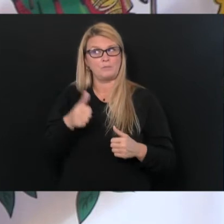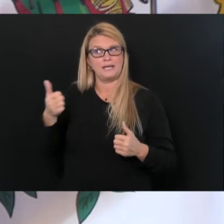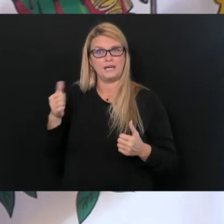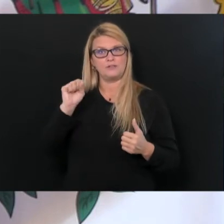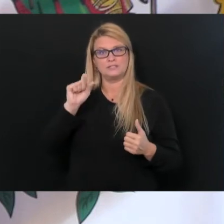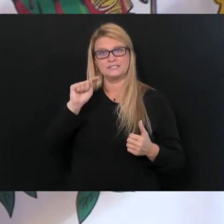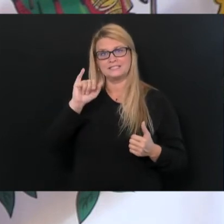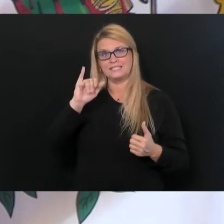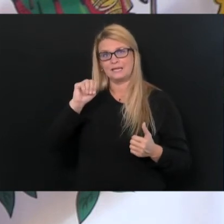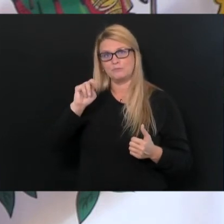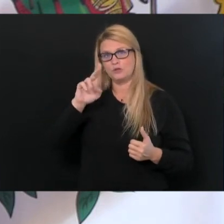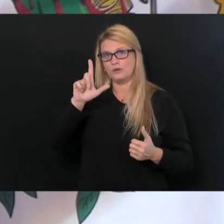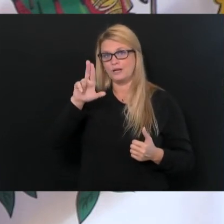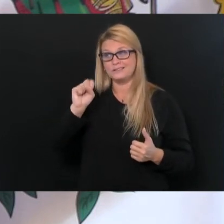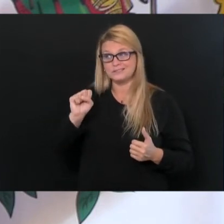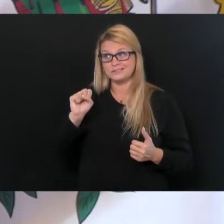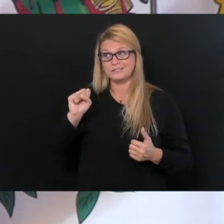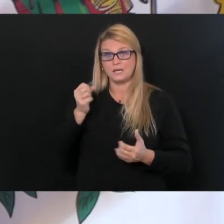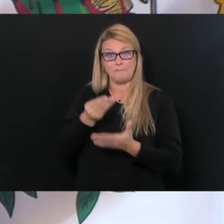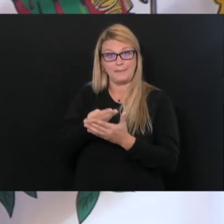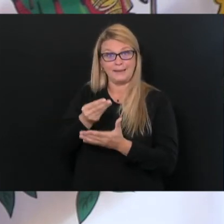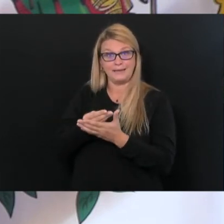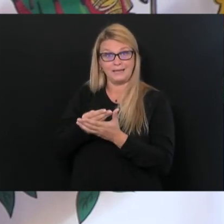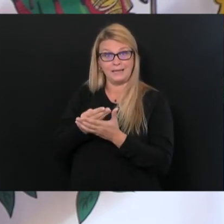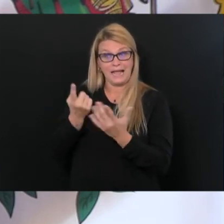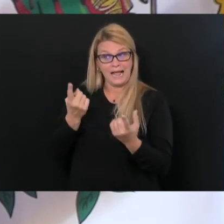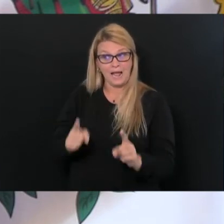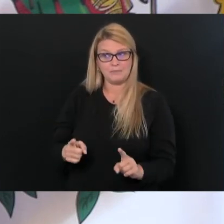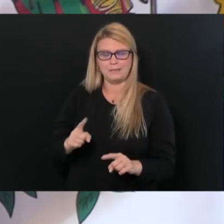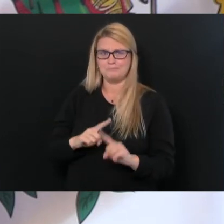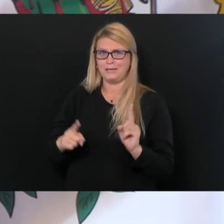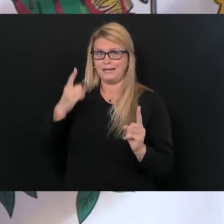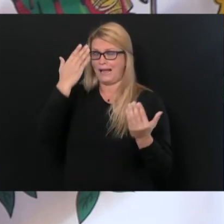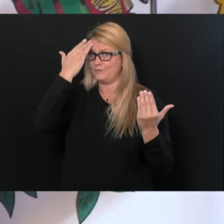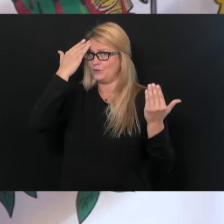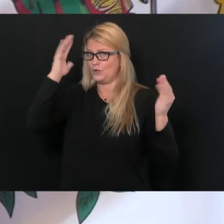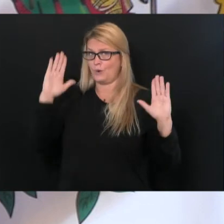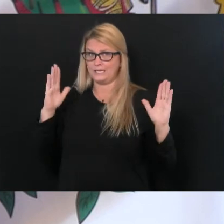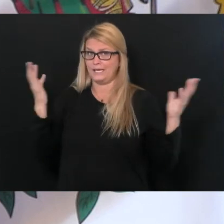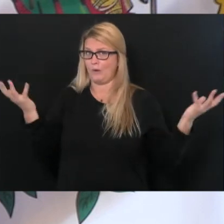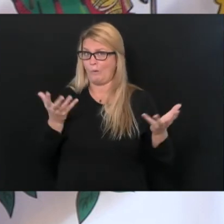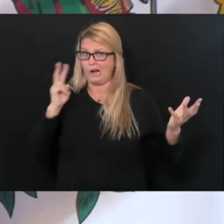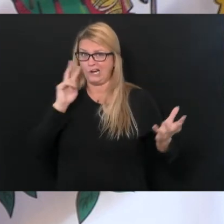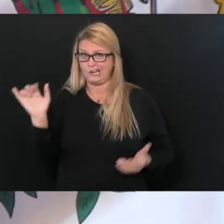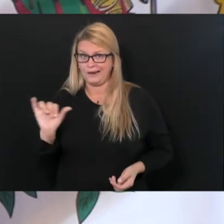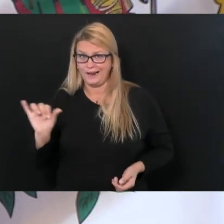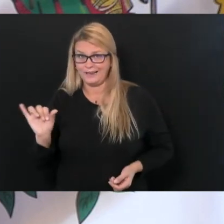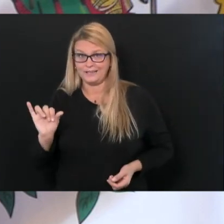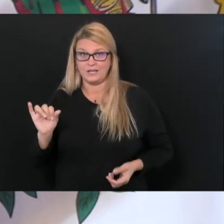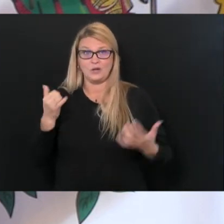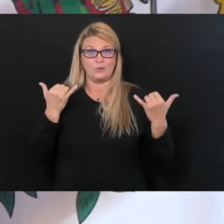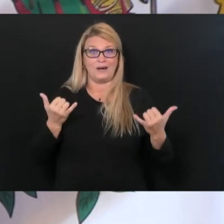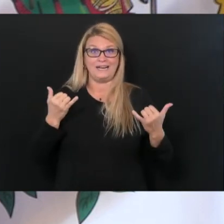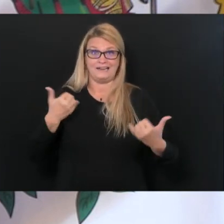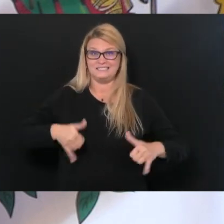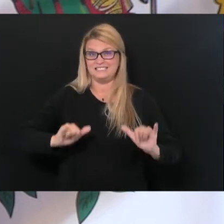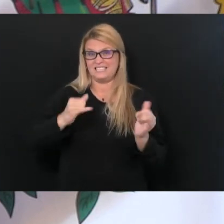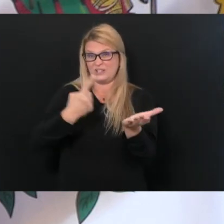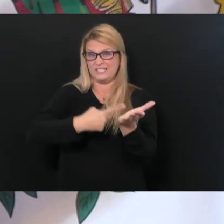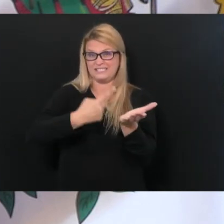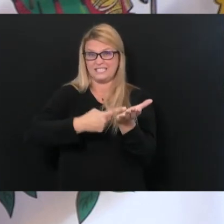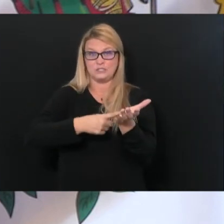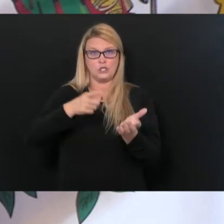coming. I have no idea what will come, but because it's all over the board right now. You see